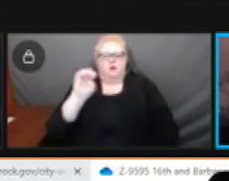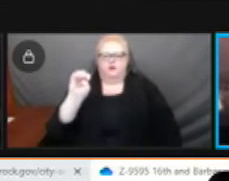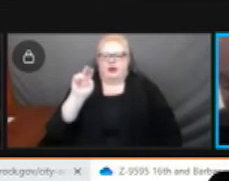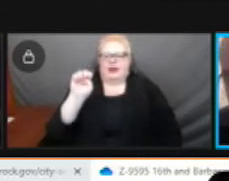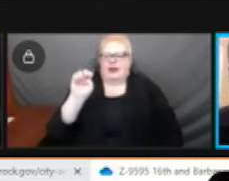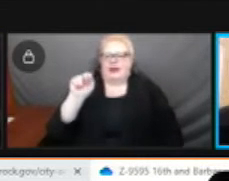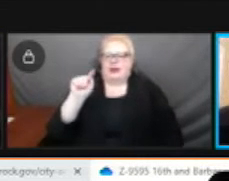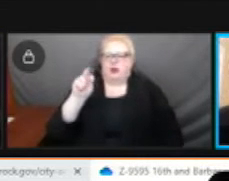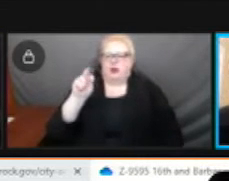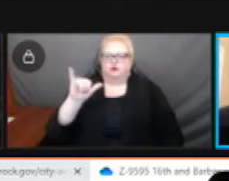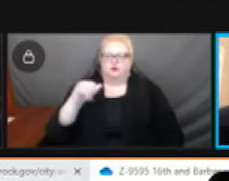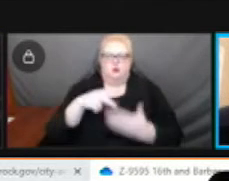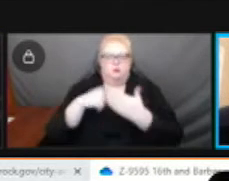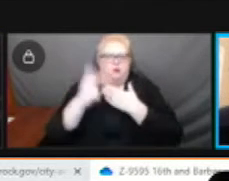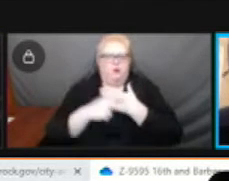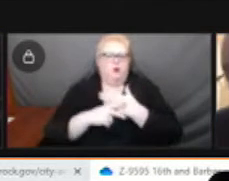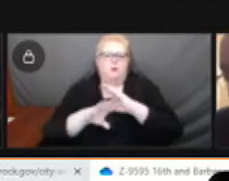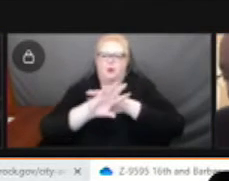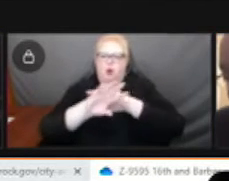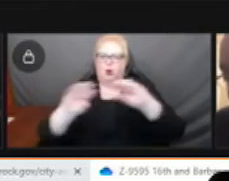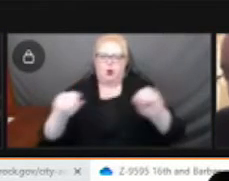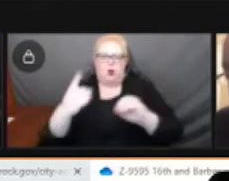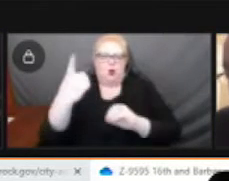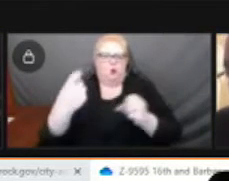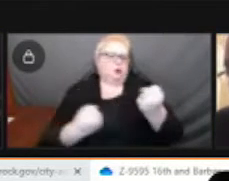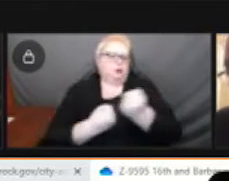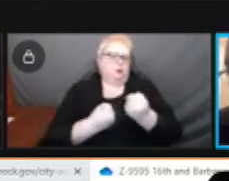have anybody be supportive of that.